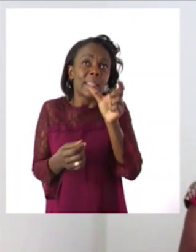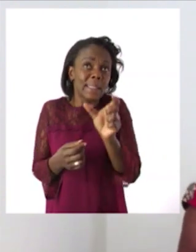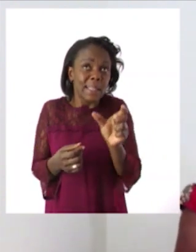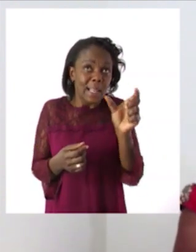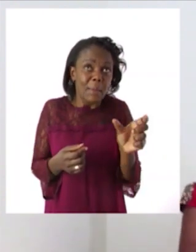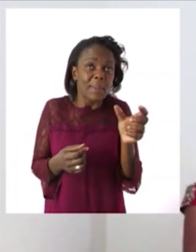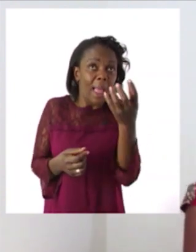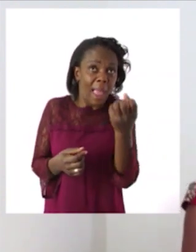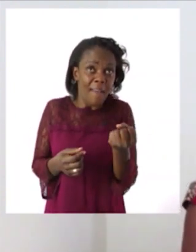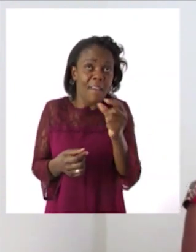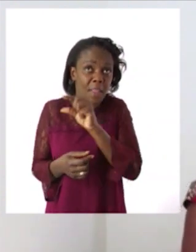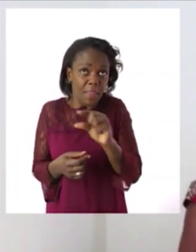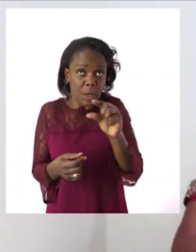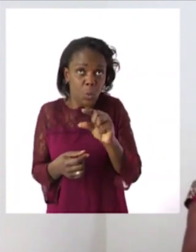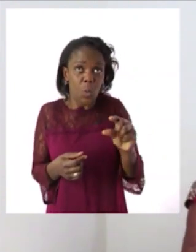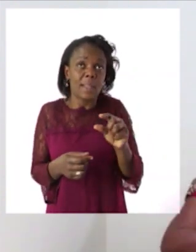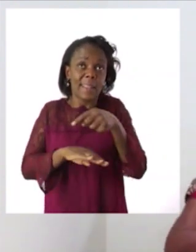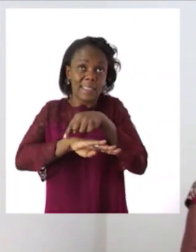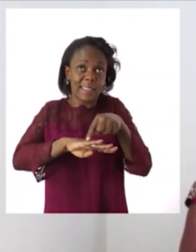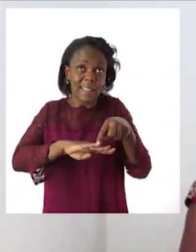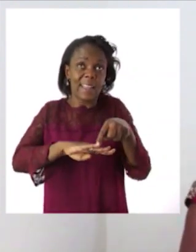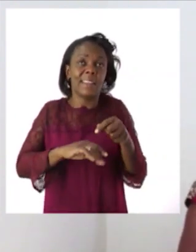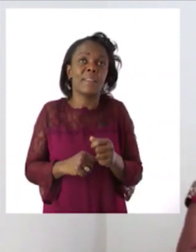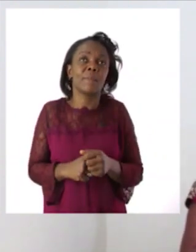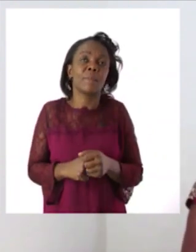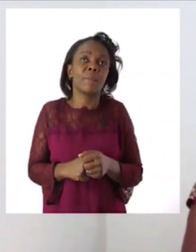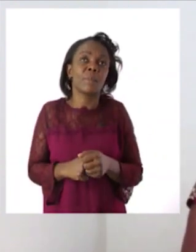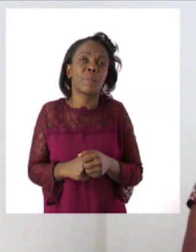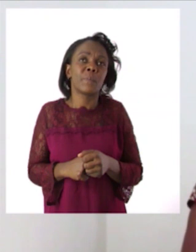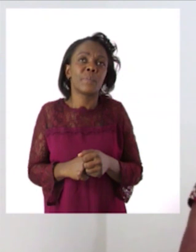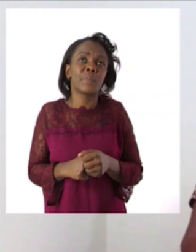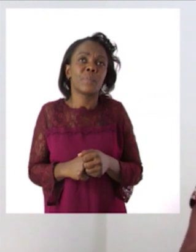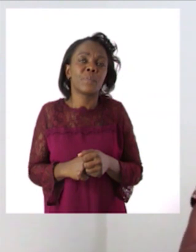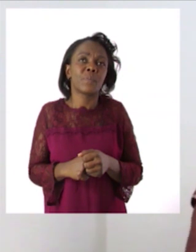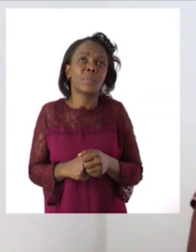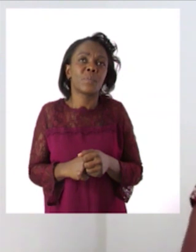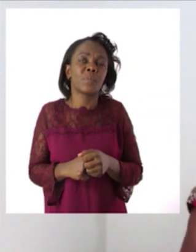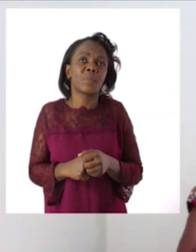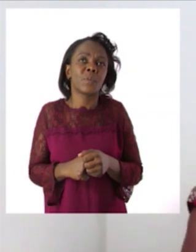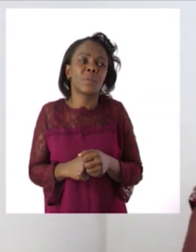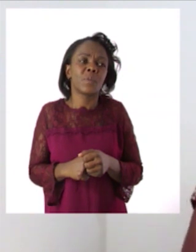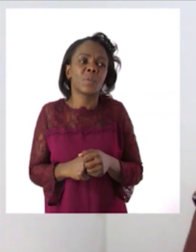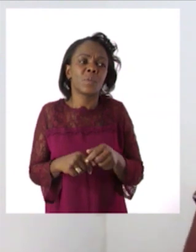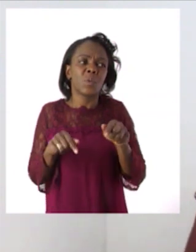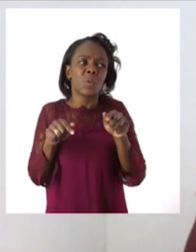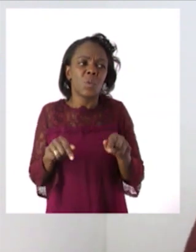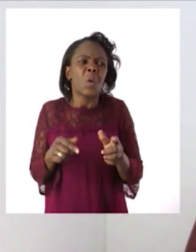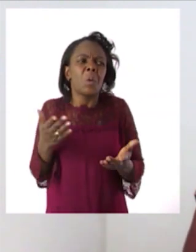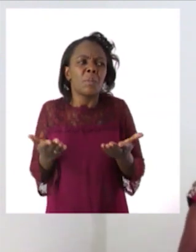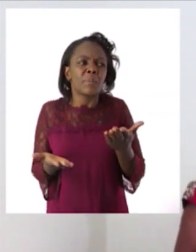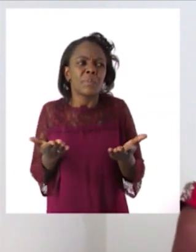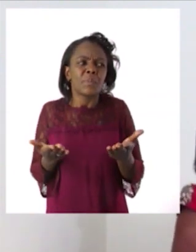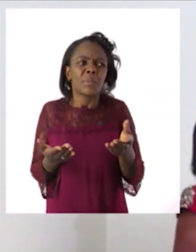we are reading the word, we are going to clap. And the number of claps that we are going to clap are a number of syllables in a word.